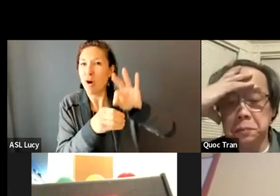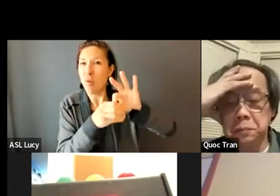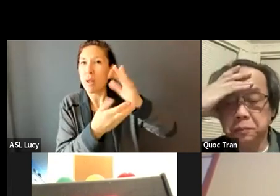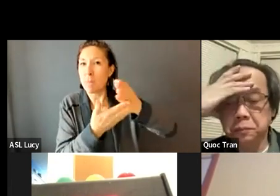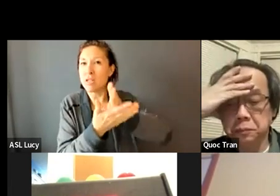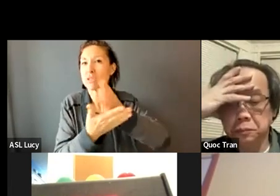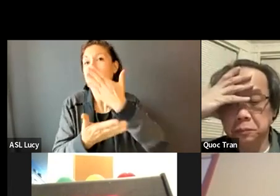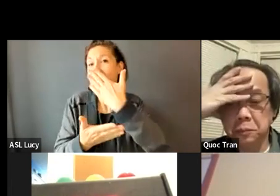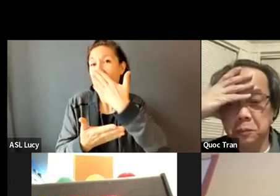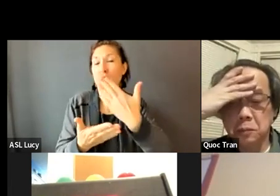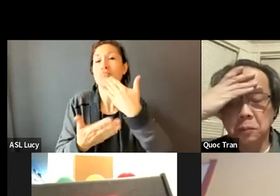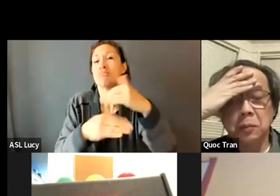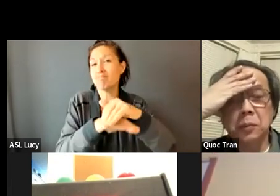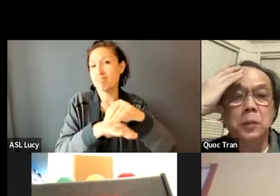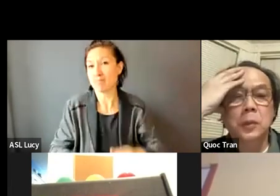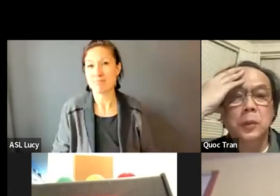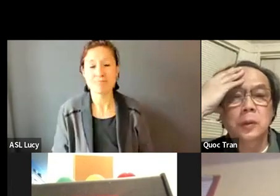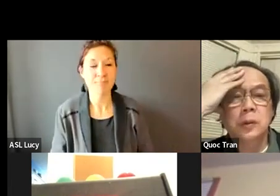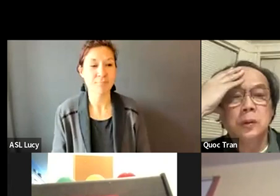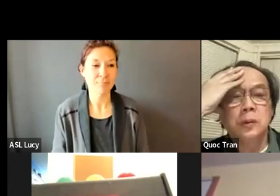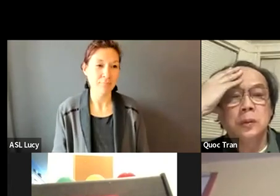thanks a lot good evening